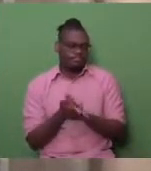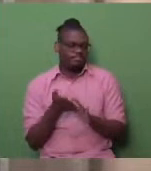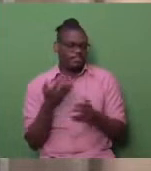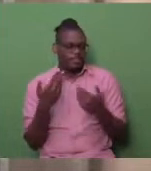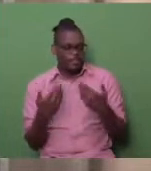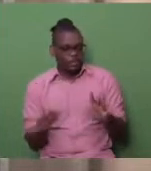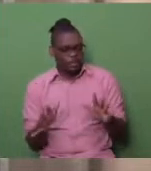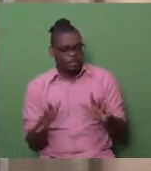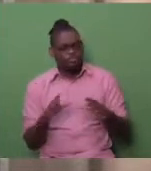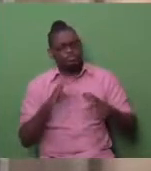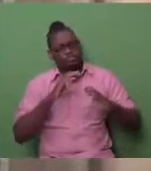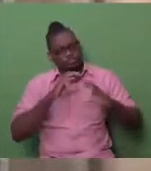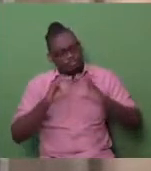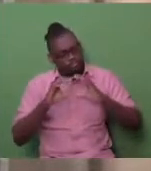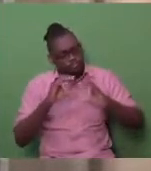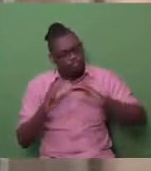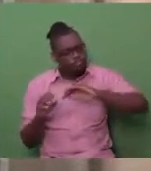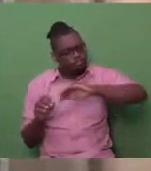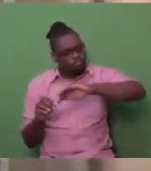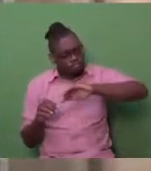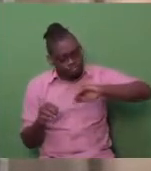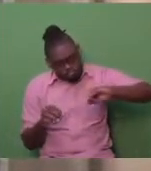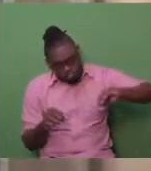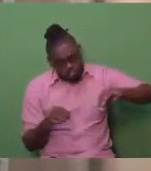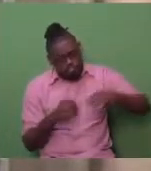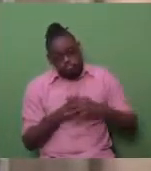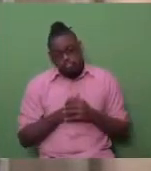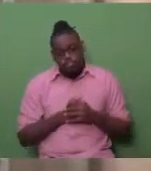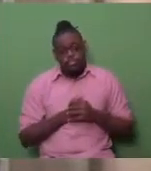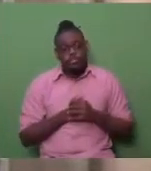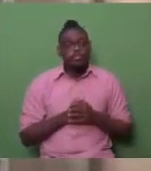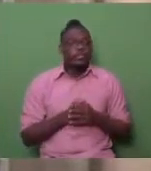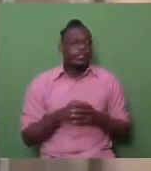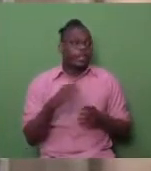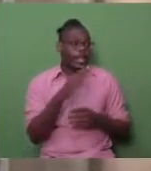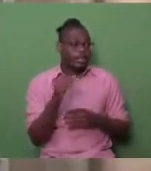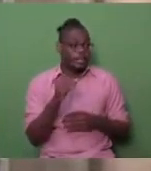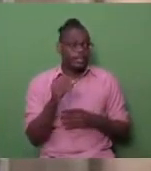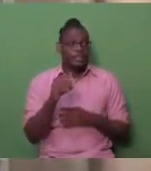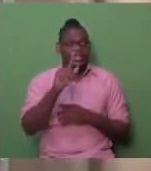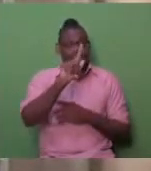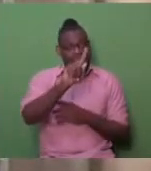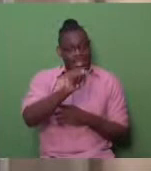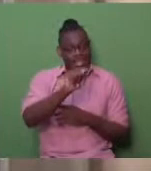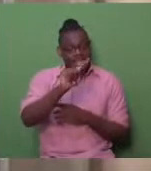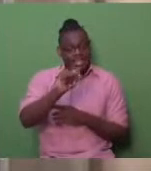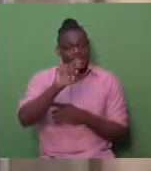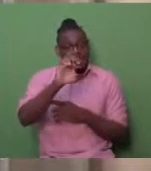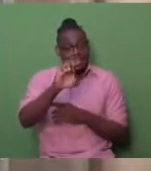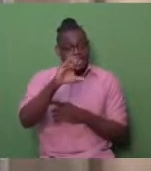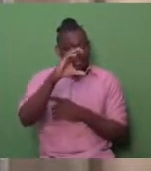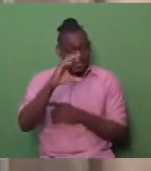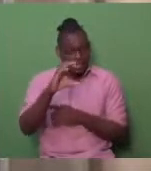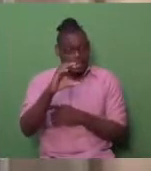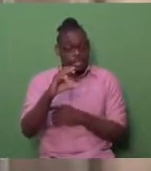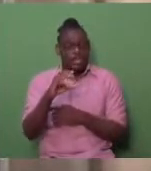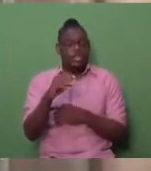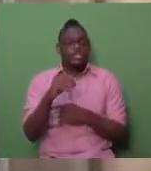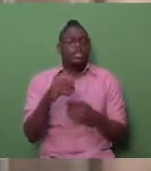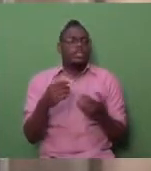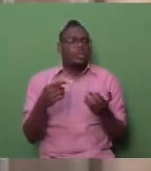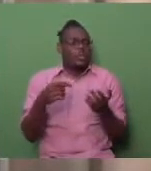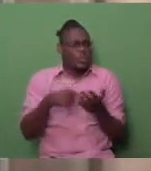go up, and TNTEC is already indebted to NGC to the tune of $4 billion. So you're going to get property tax going up on you. You go in and